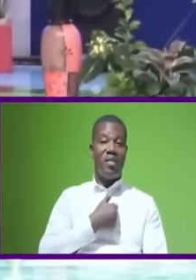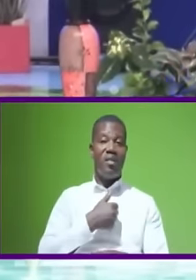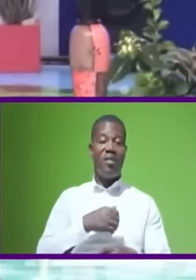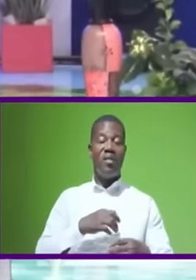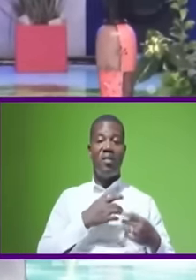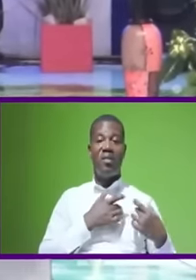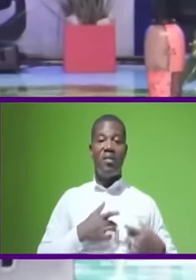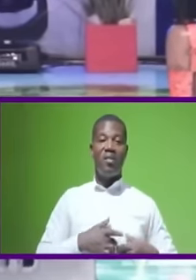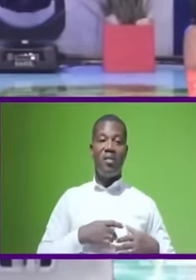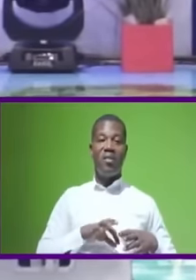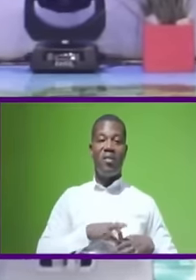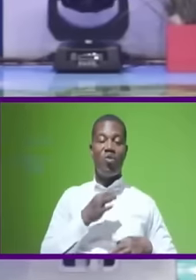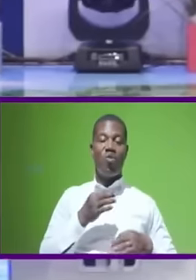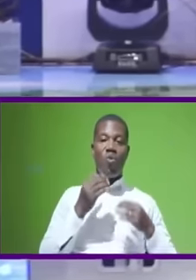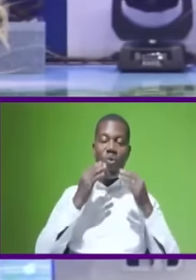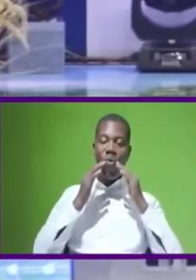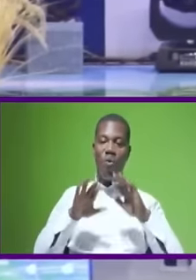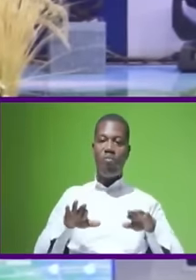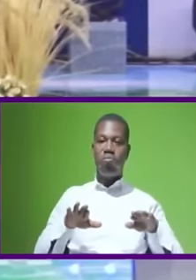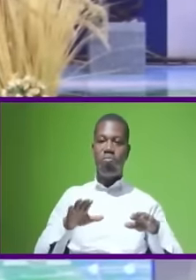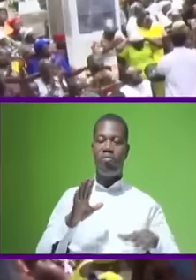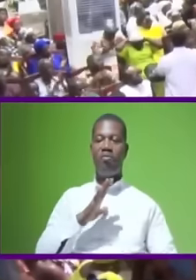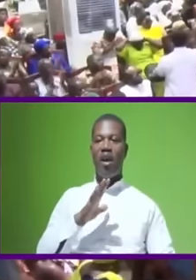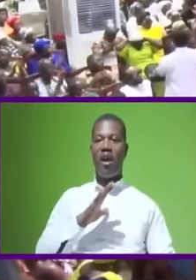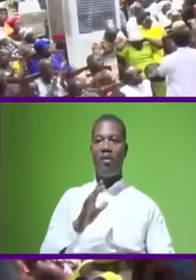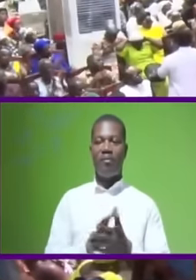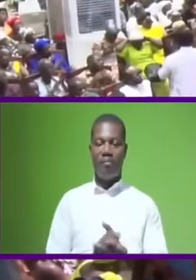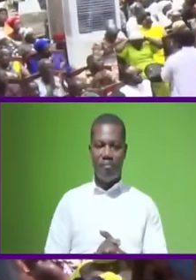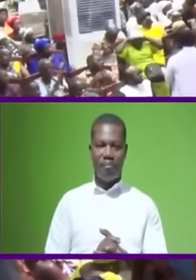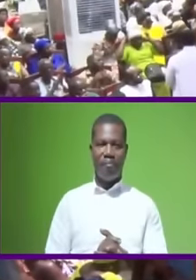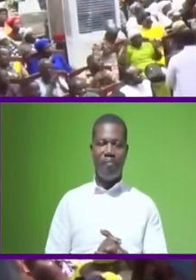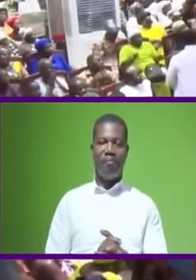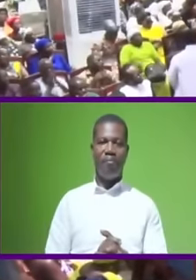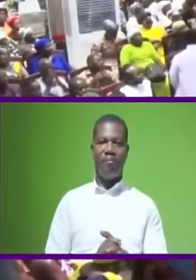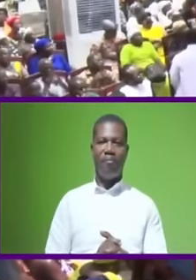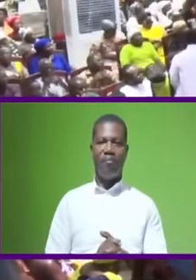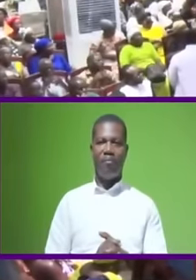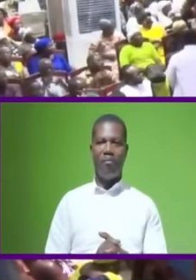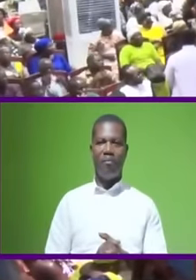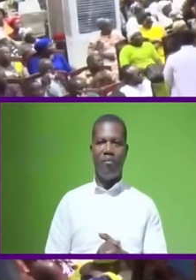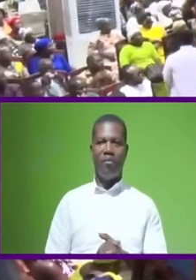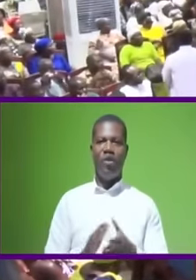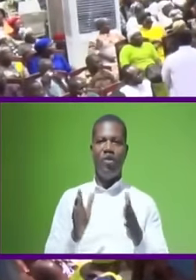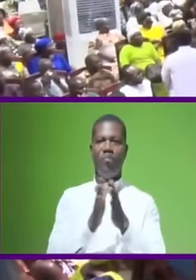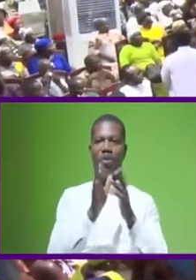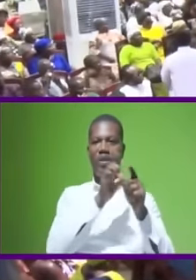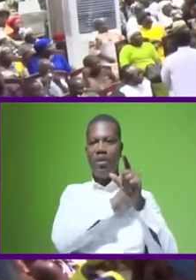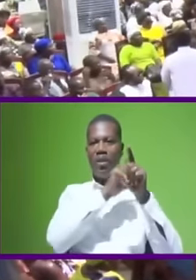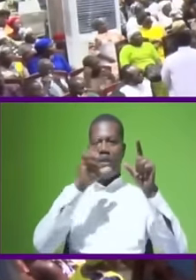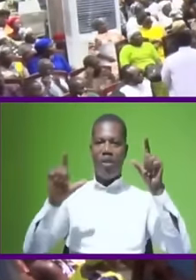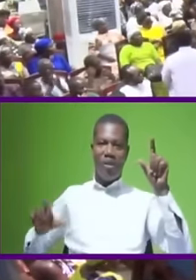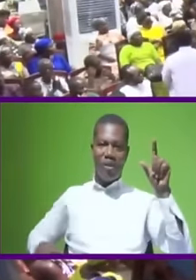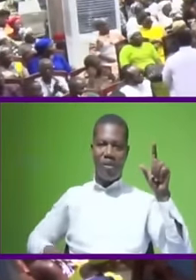will tell you that personally my heart is at peace. Praise the Lord.